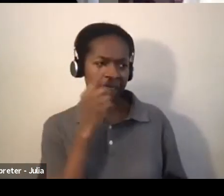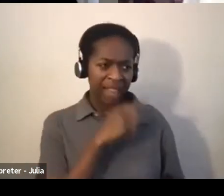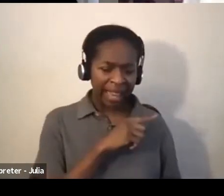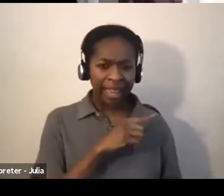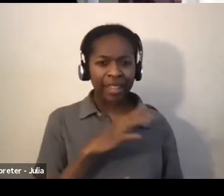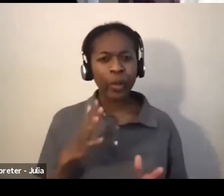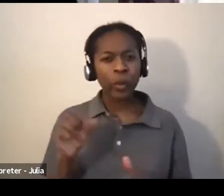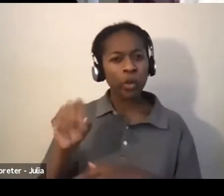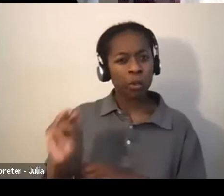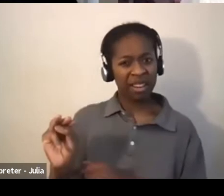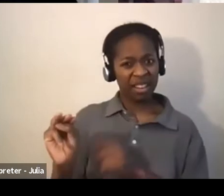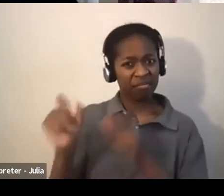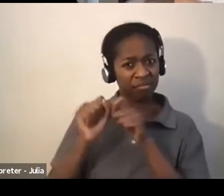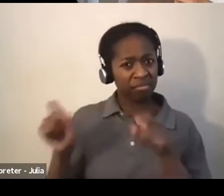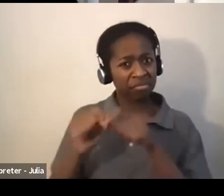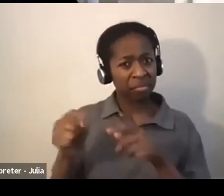actually use?